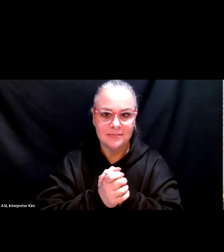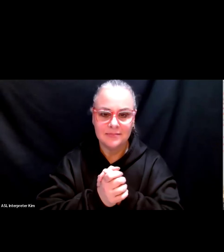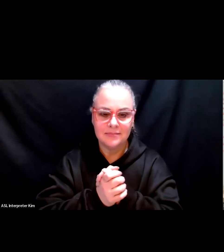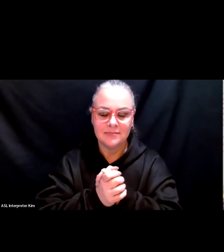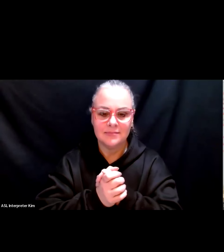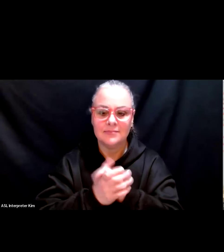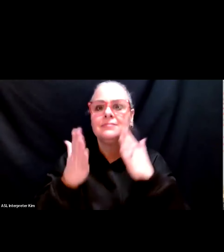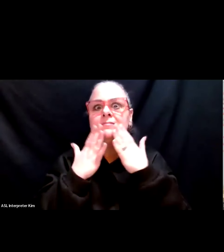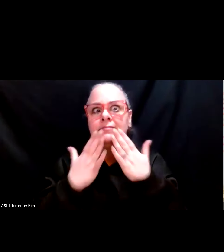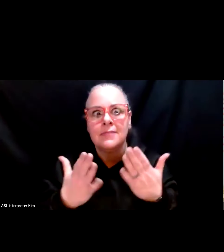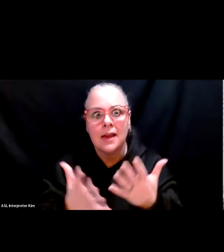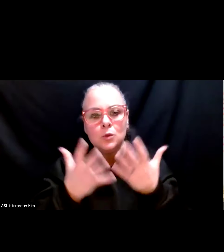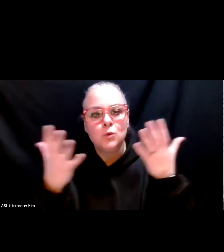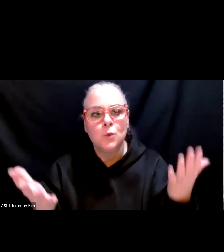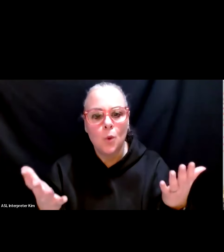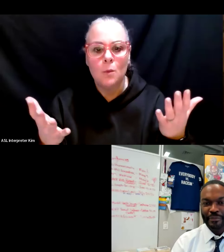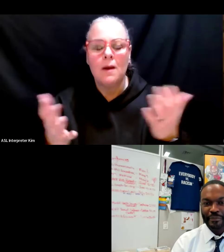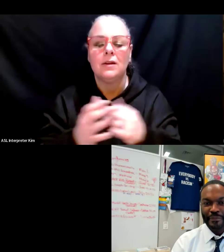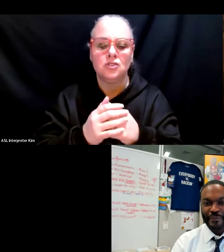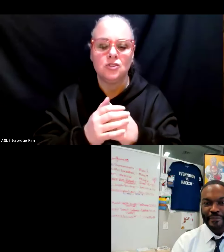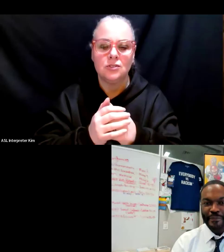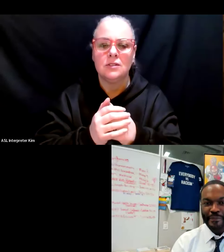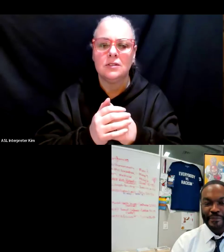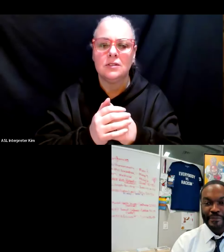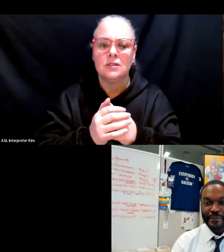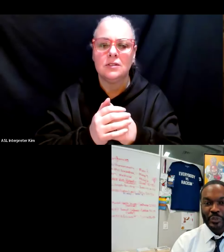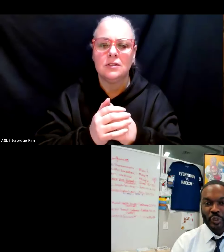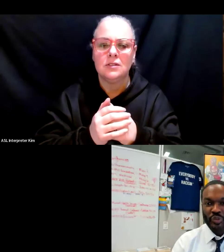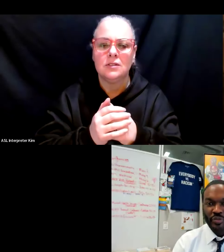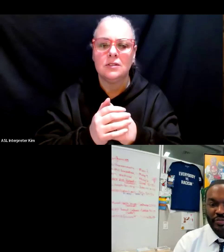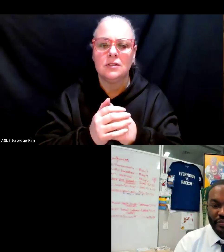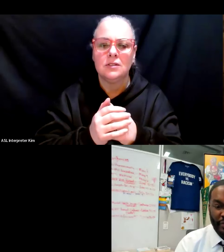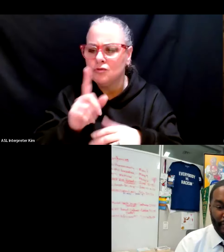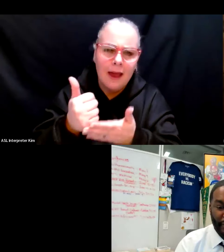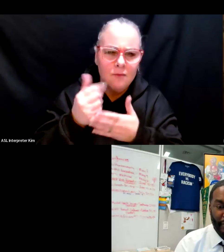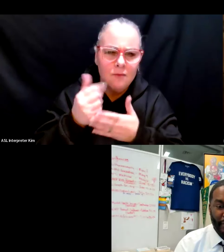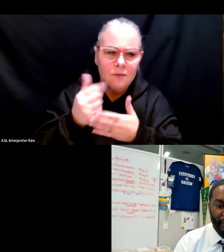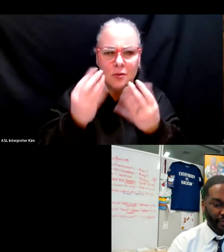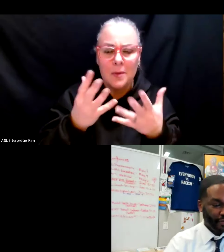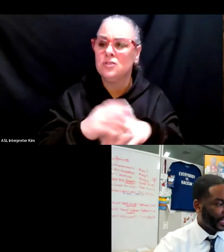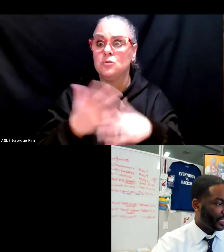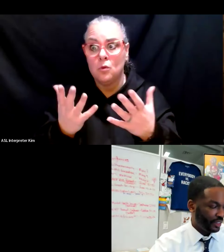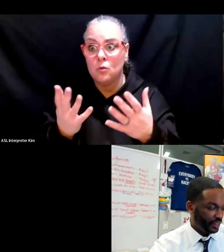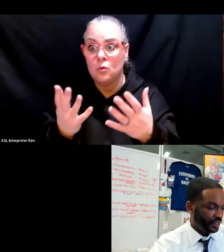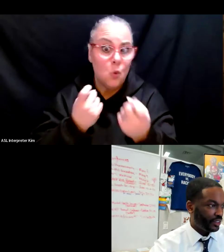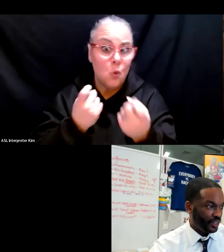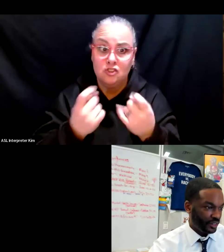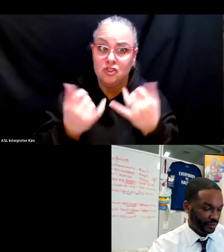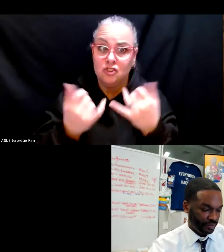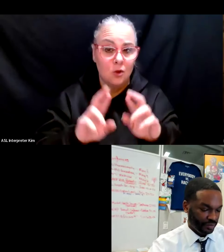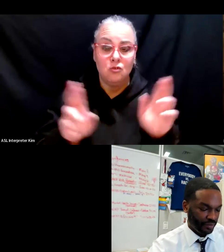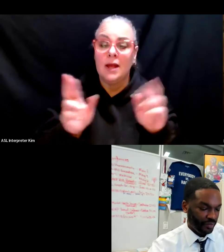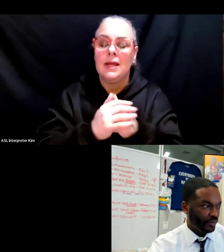I thank you so much, Dr. Simon. This is so much important and useful information. We want to get as many questions as we can.